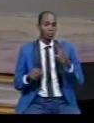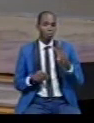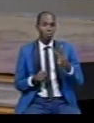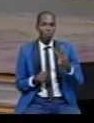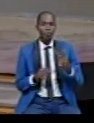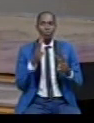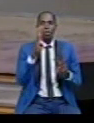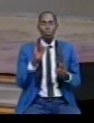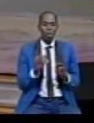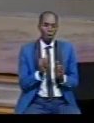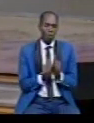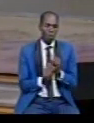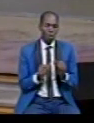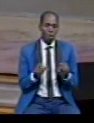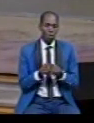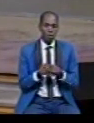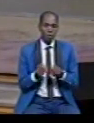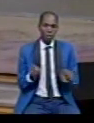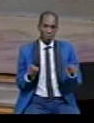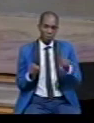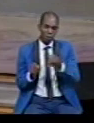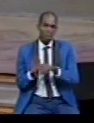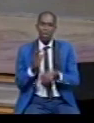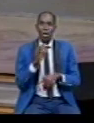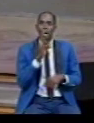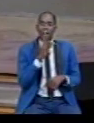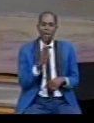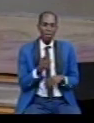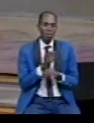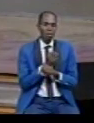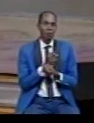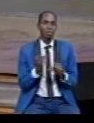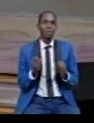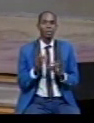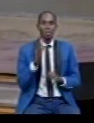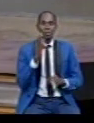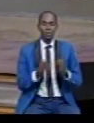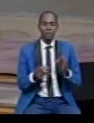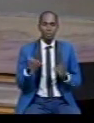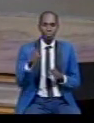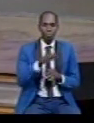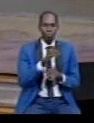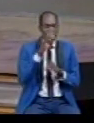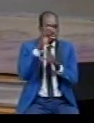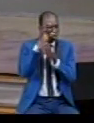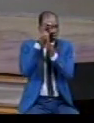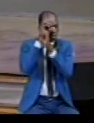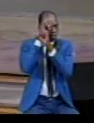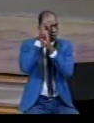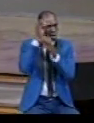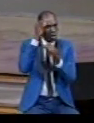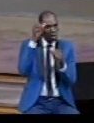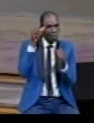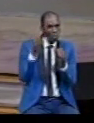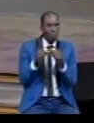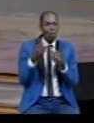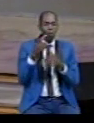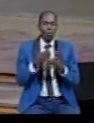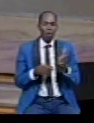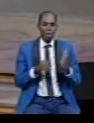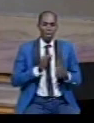which also ye are saved, if ye keep in memory what I preached unto